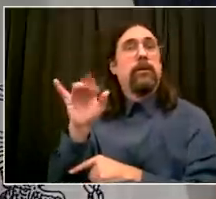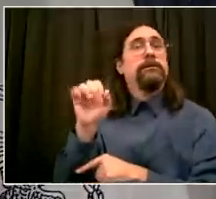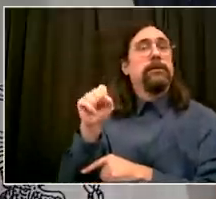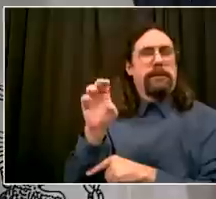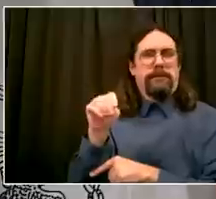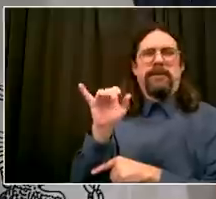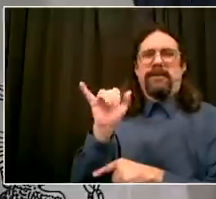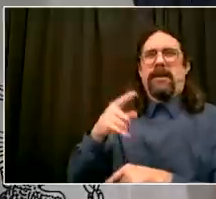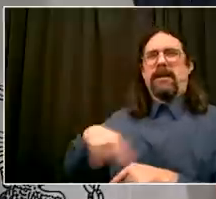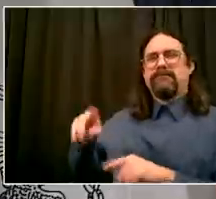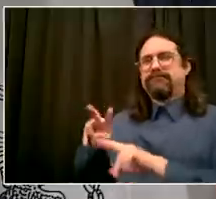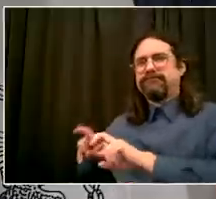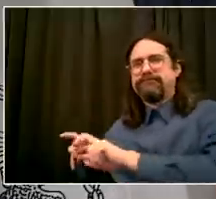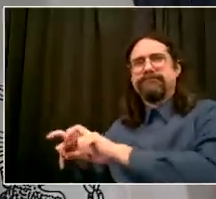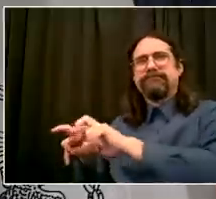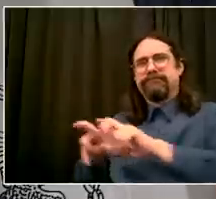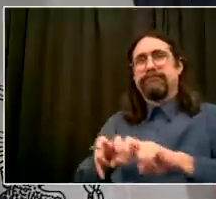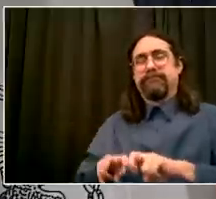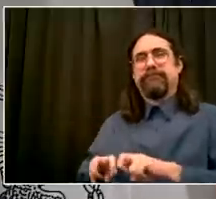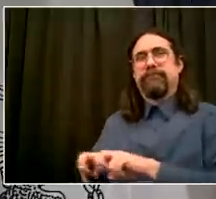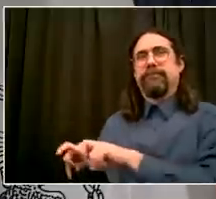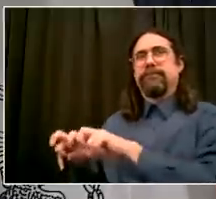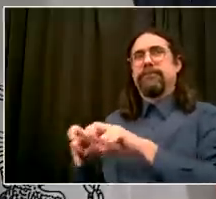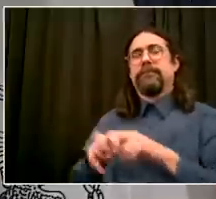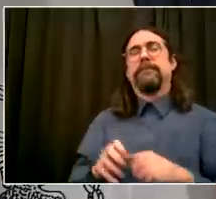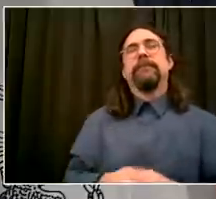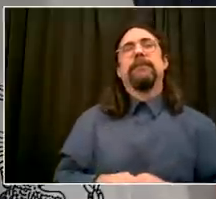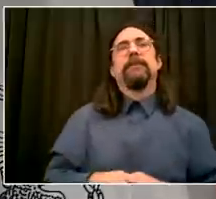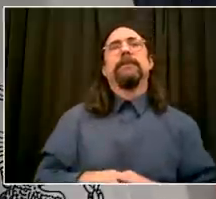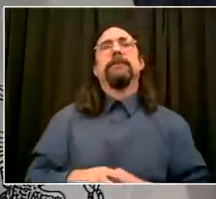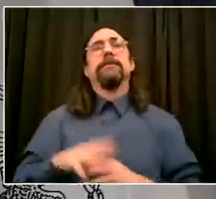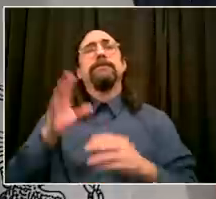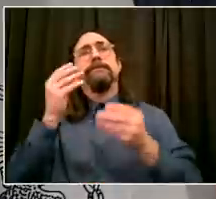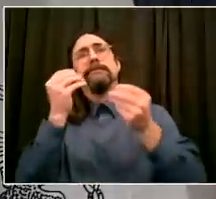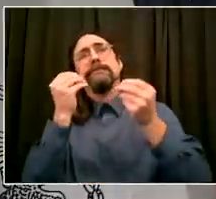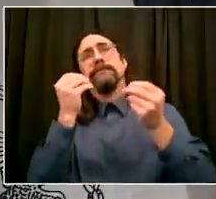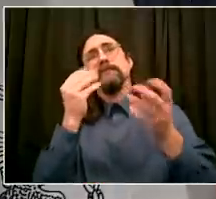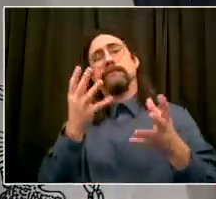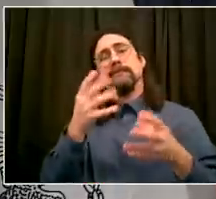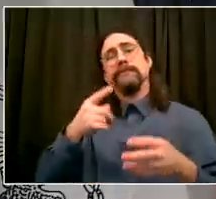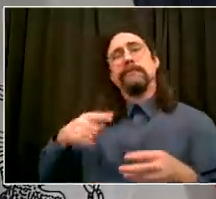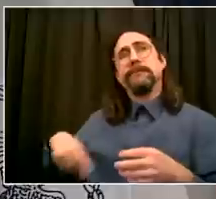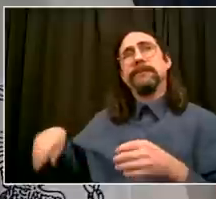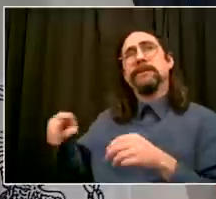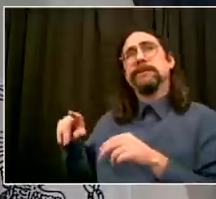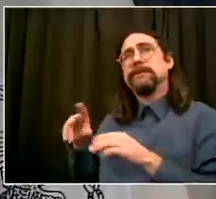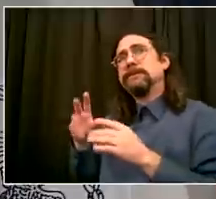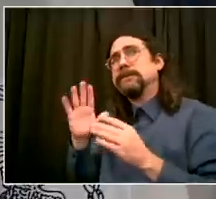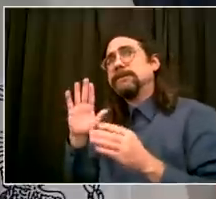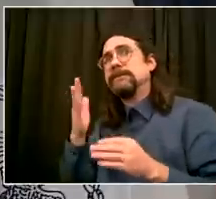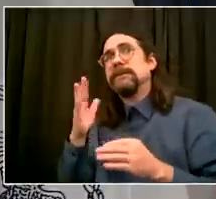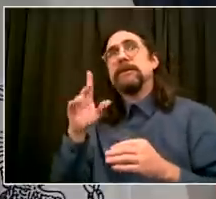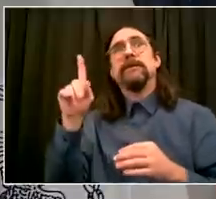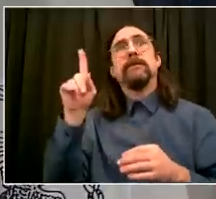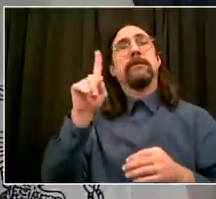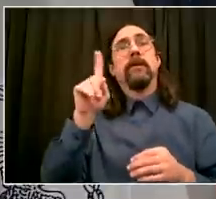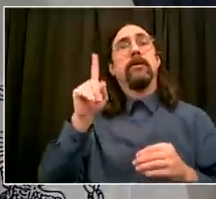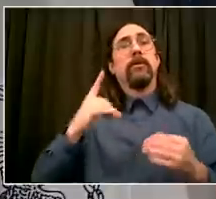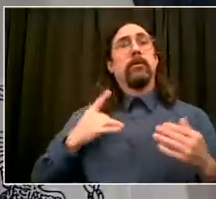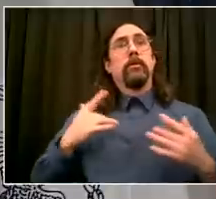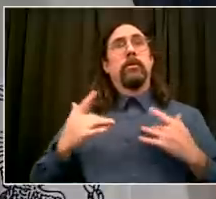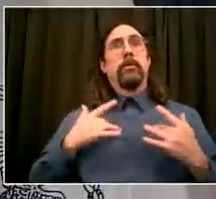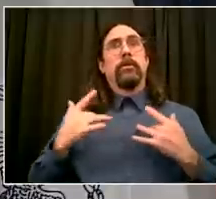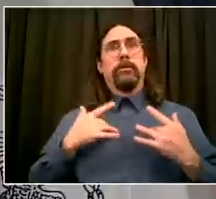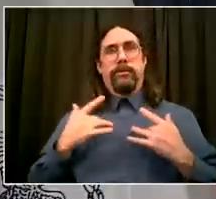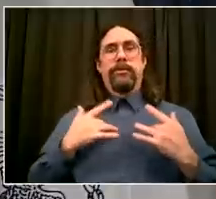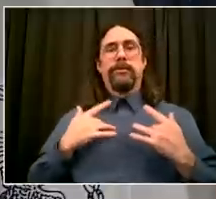obviously. But we'll be watching every day, every hour. And if something does emerge as a threat, I'm going to talk about it publicly,